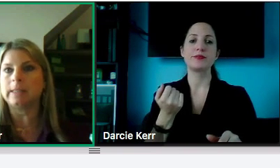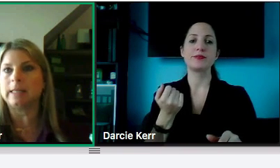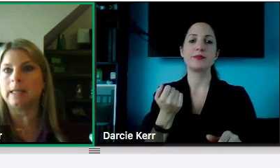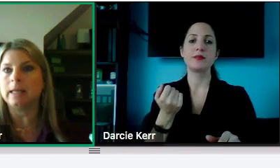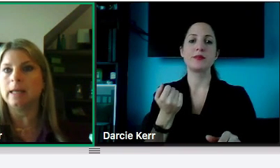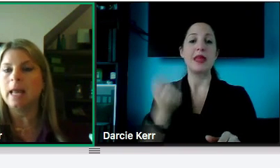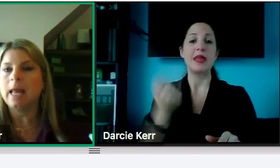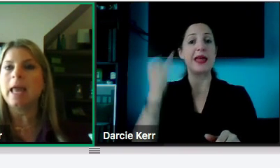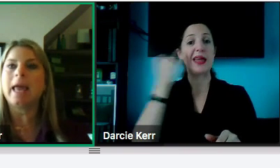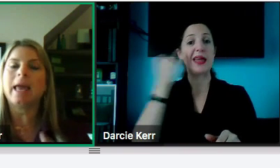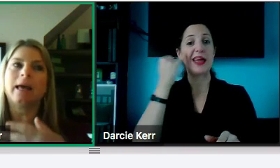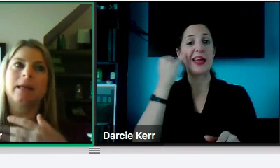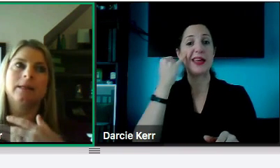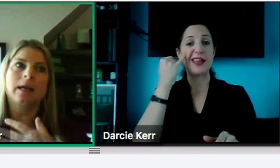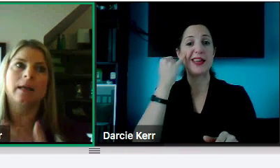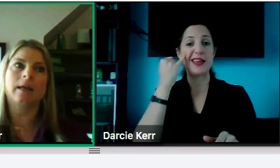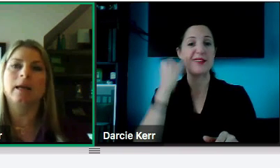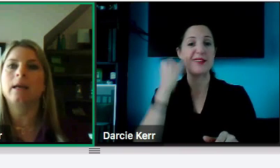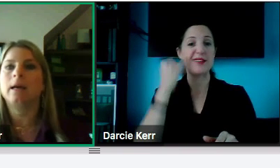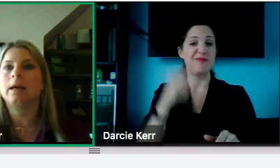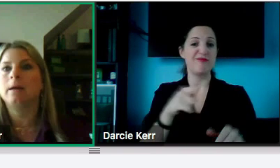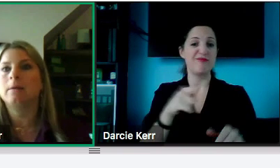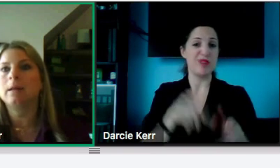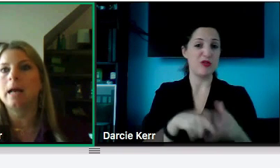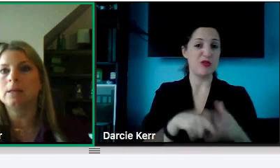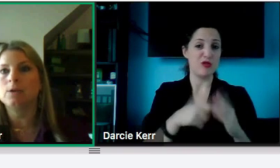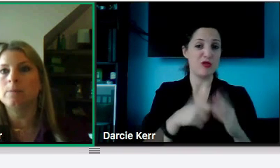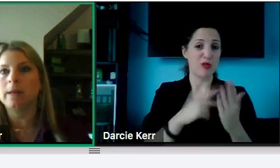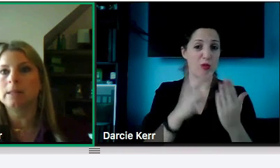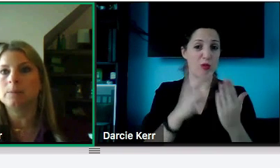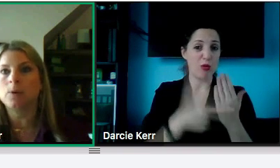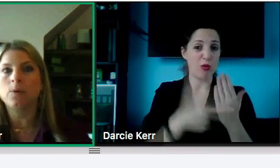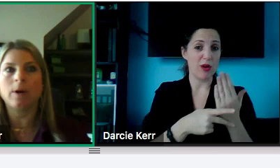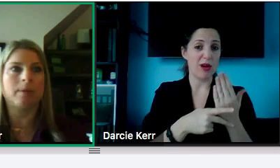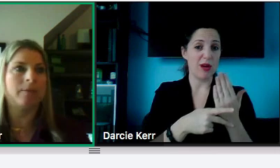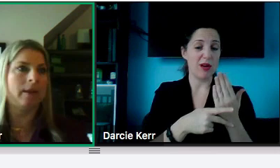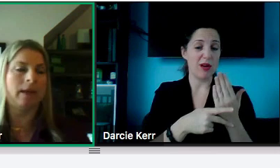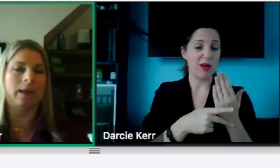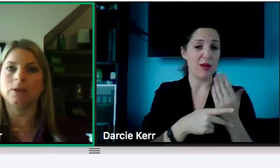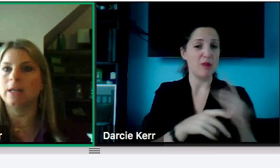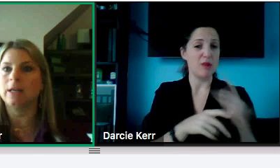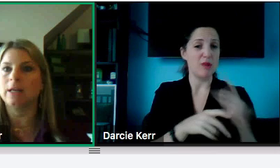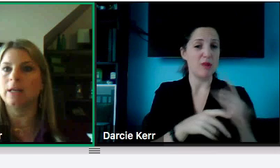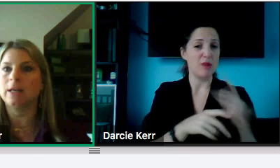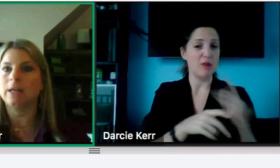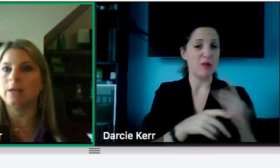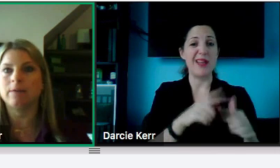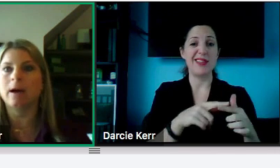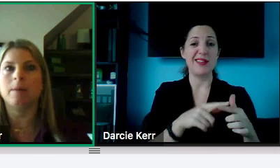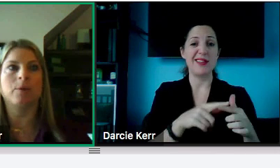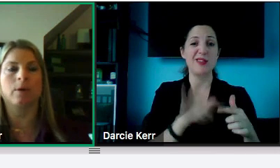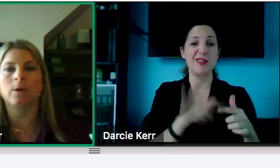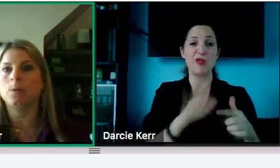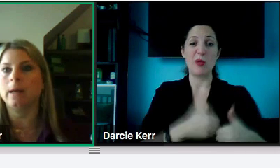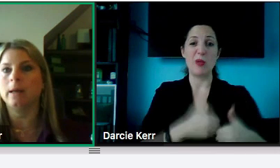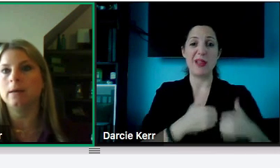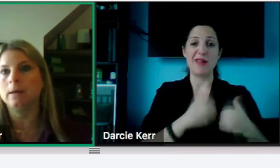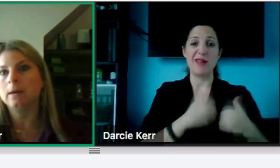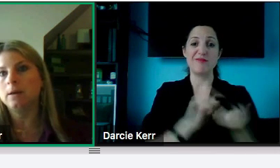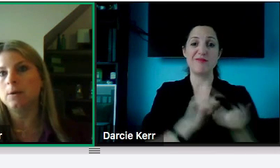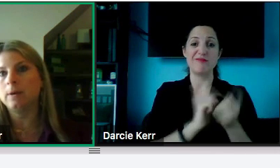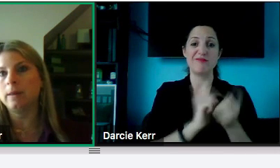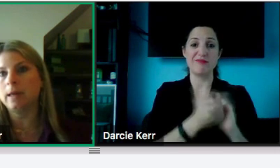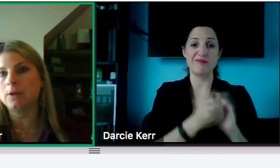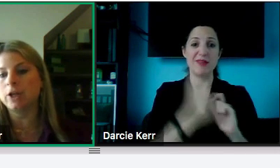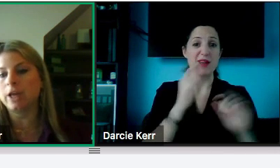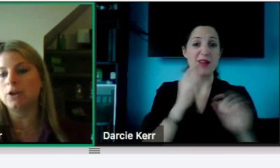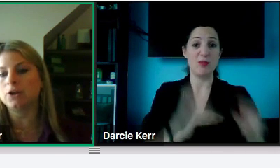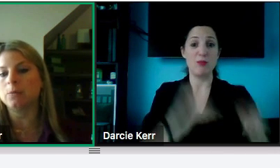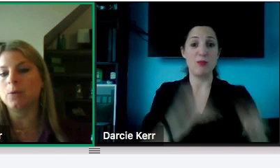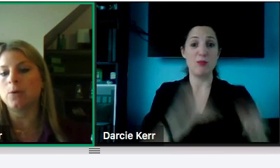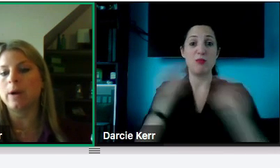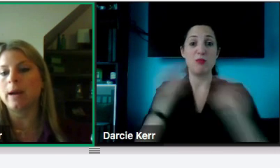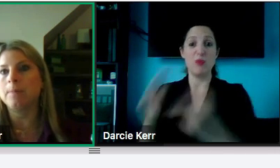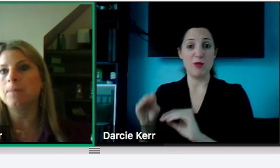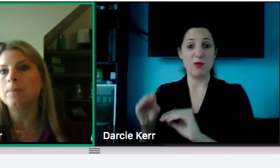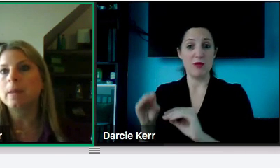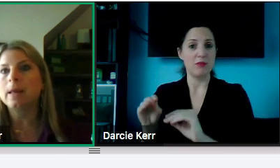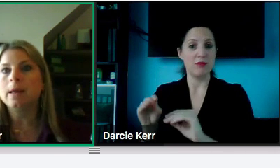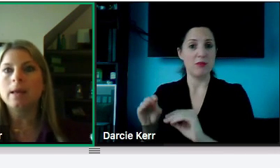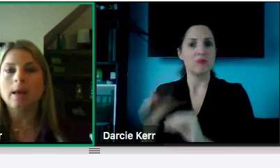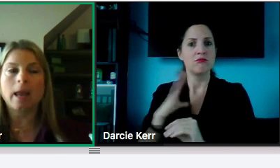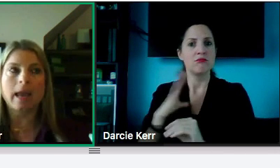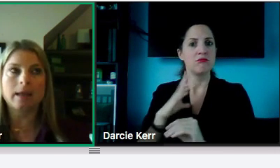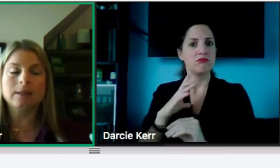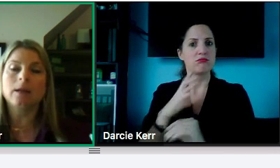move to a new city. And unlike a classroom-based program, they don't have to give up or quit the educational